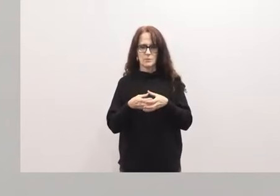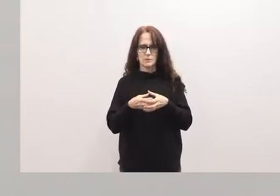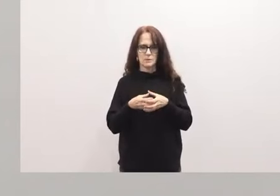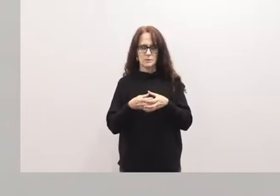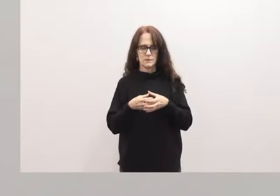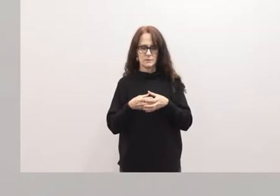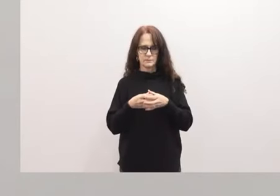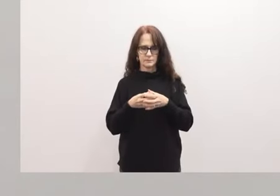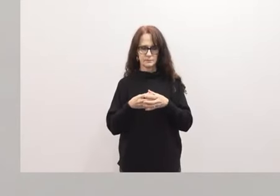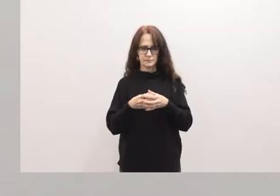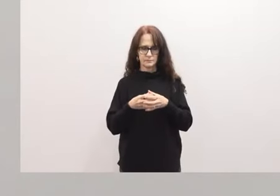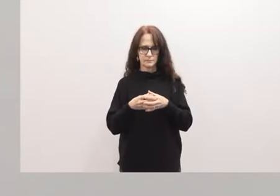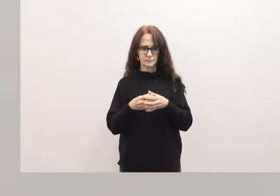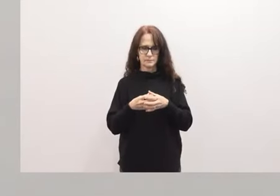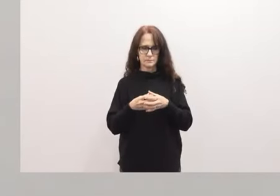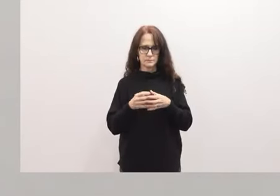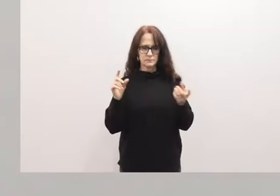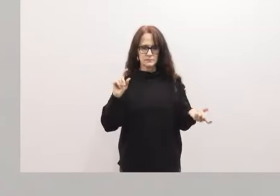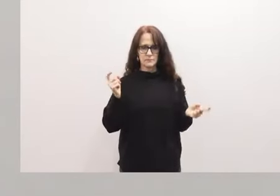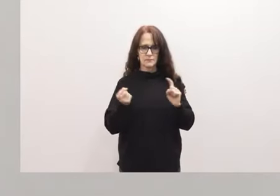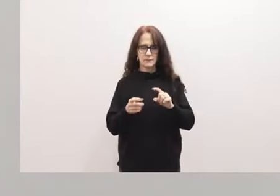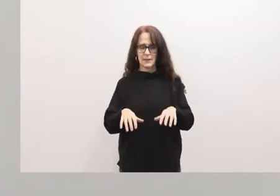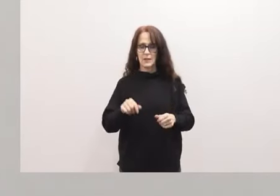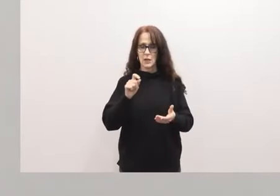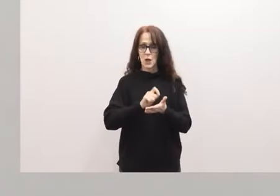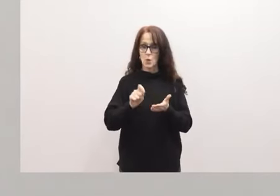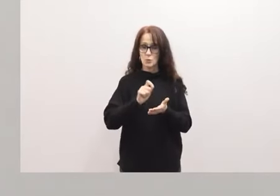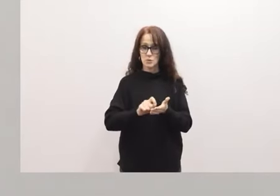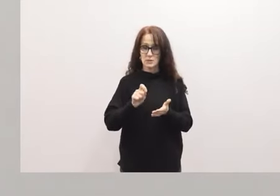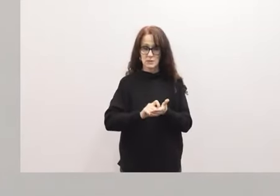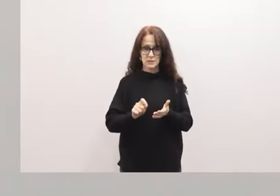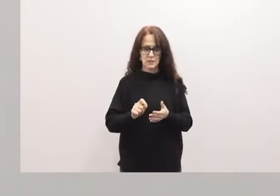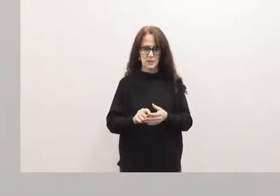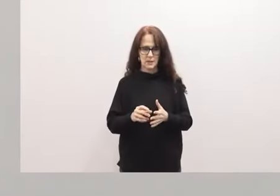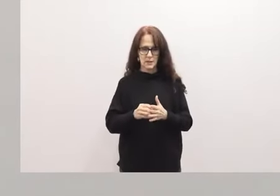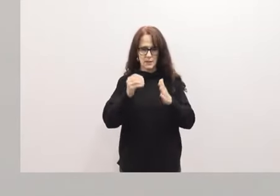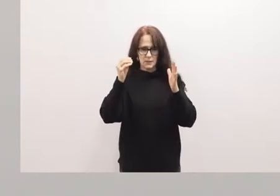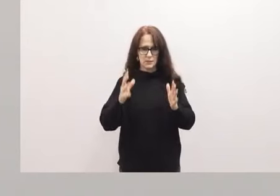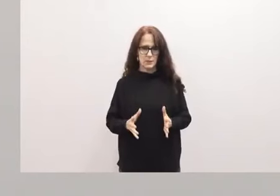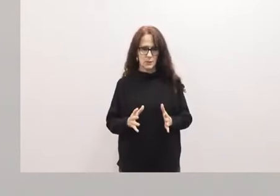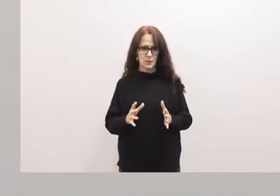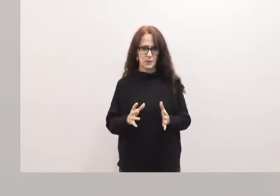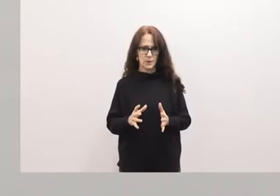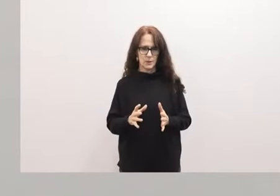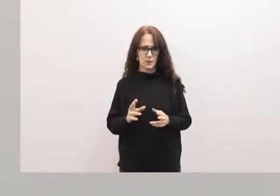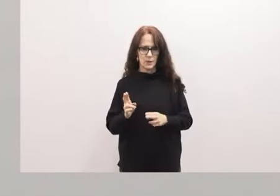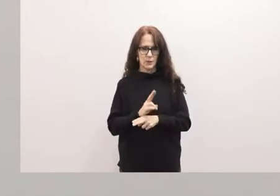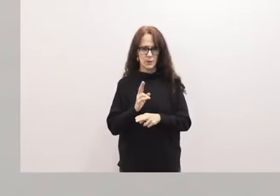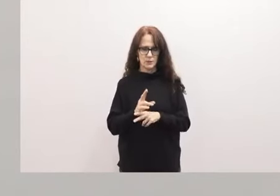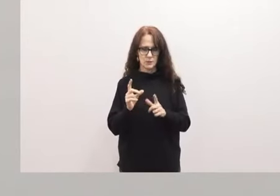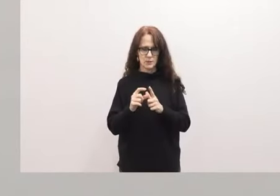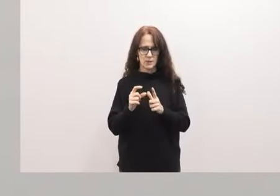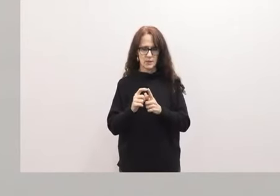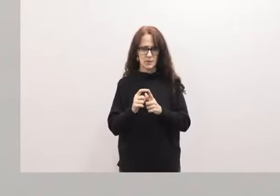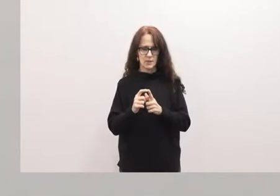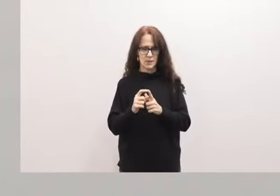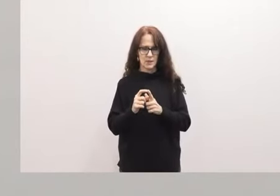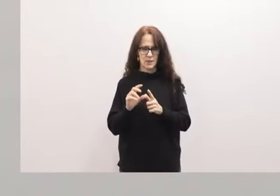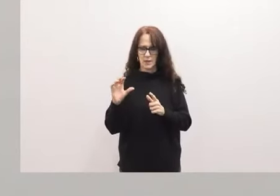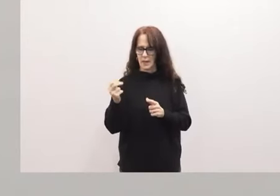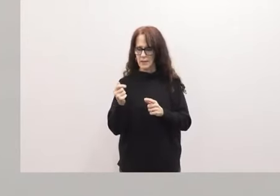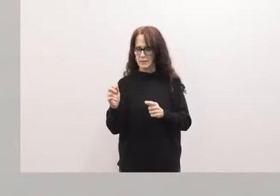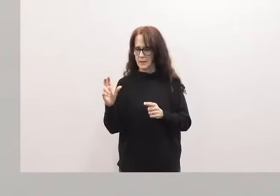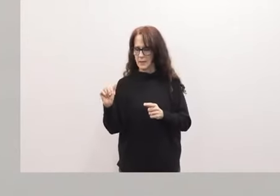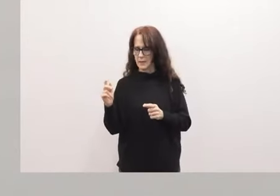uplifting a total shift in note-taking so that students, Karina uses the term, and Allison Akeo does